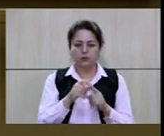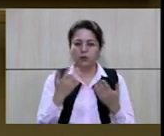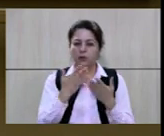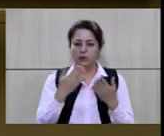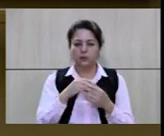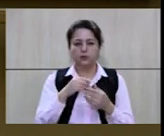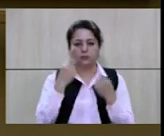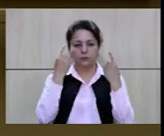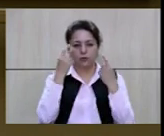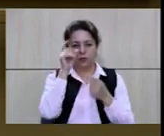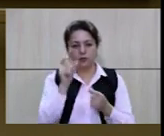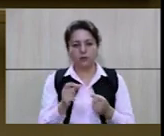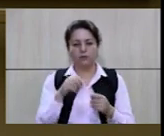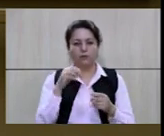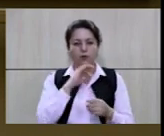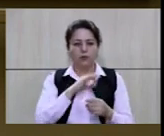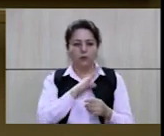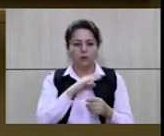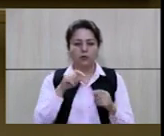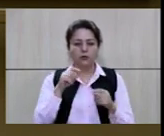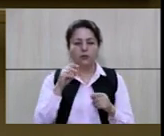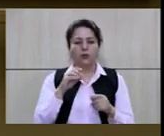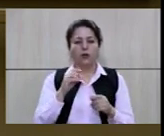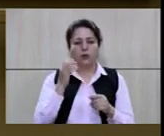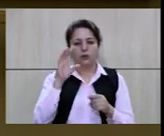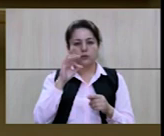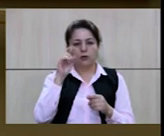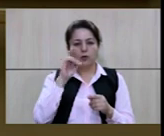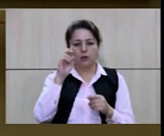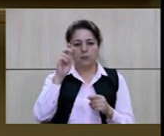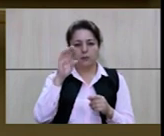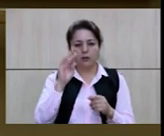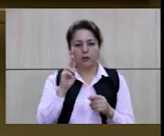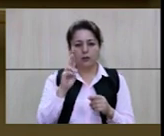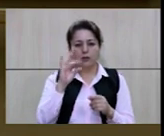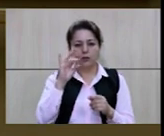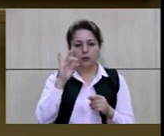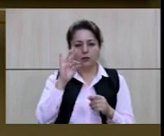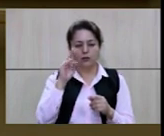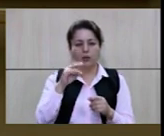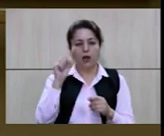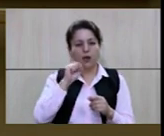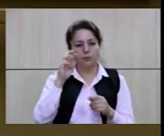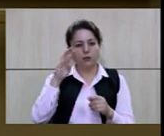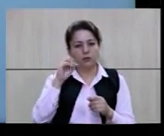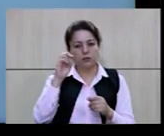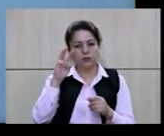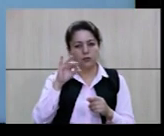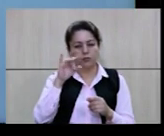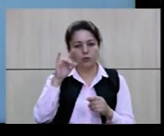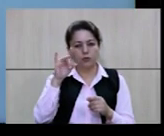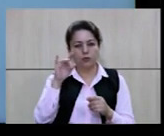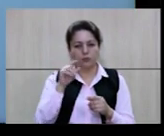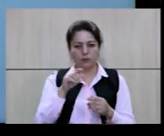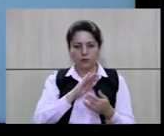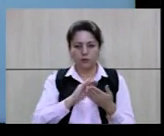ishlatamiz? Barakalla, sohibqiron Amur Temur deb ishlatamiz. Keyingisi